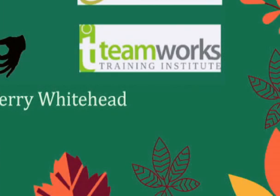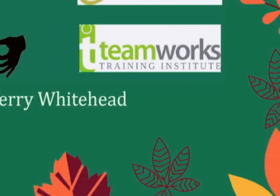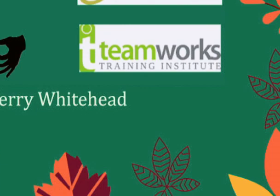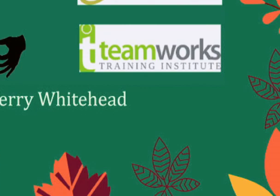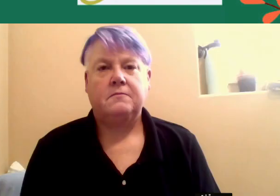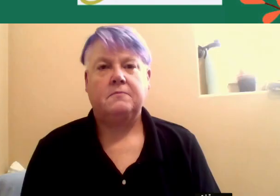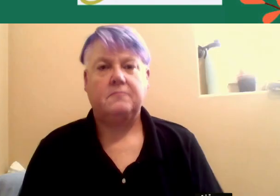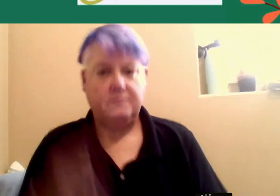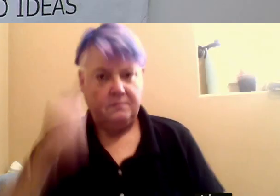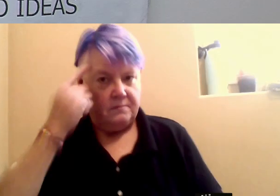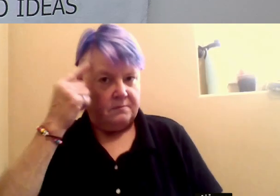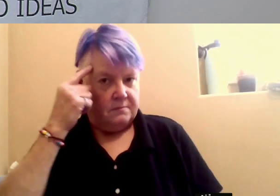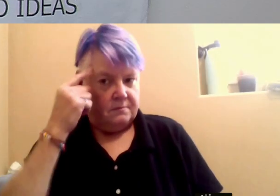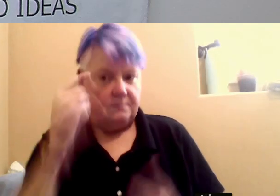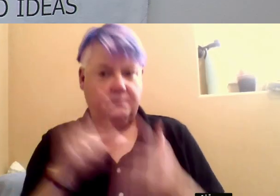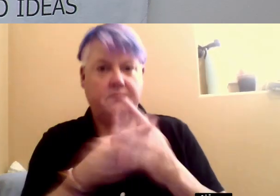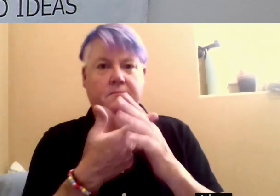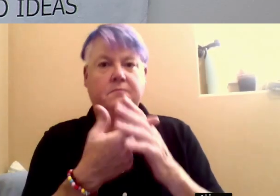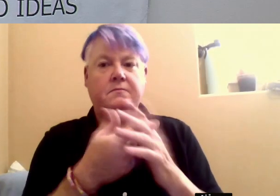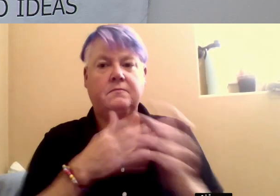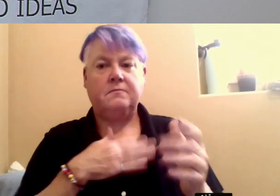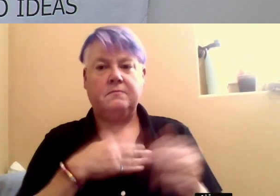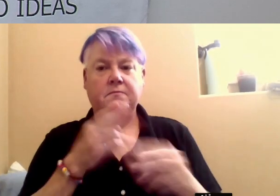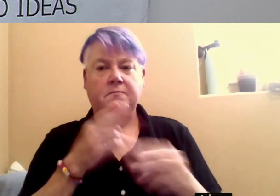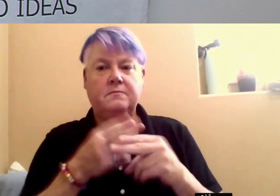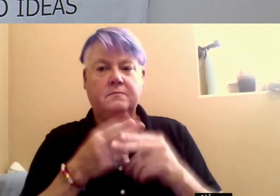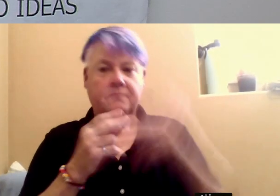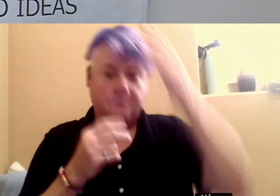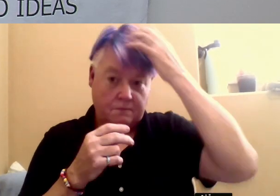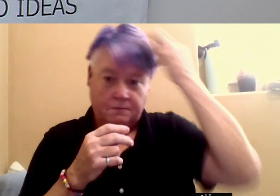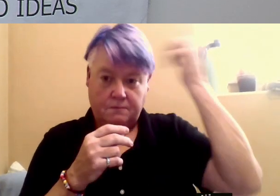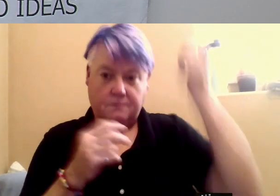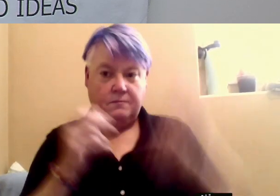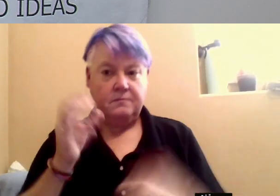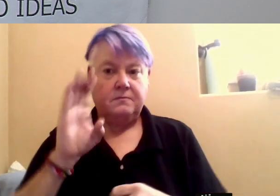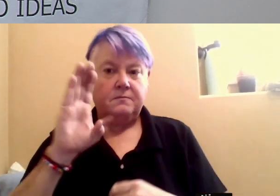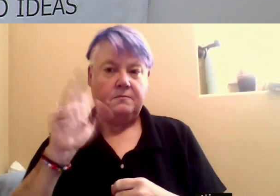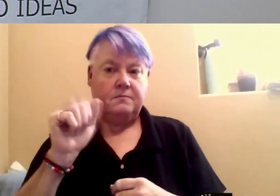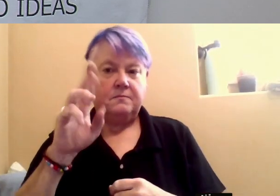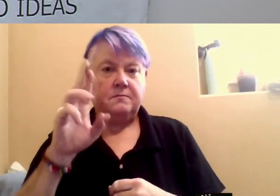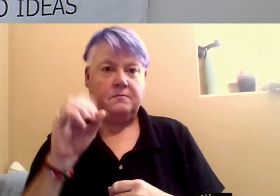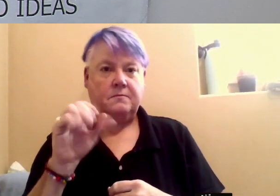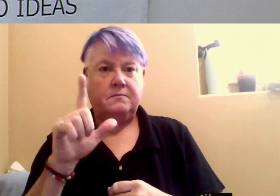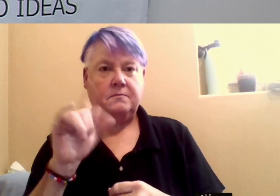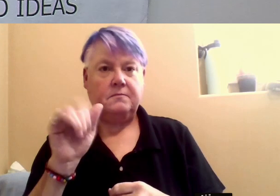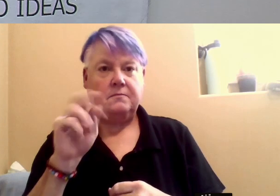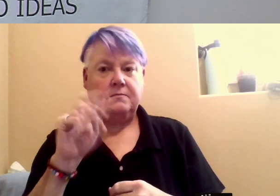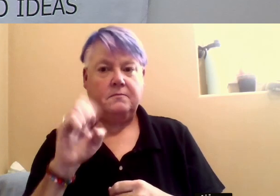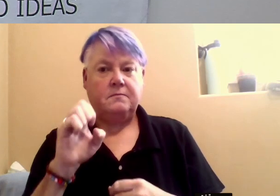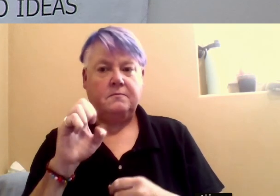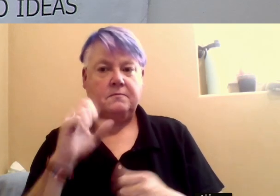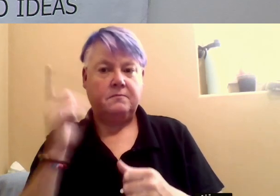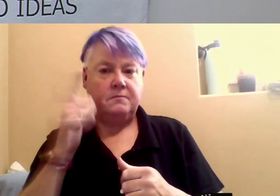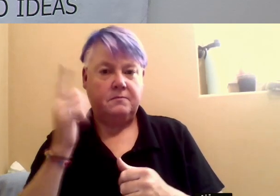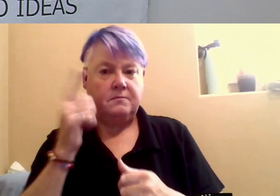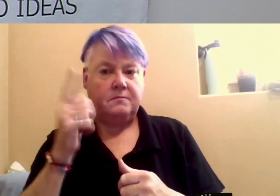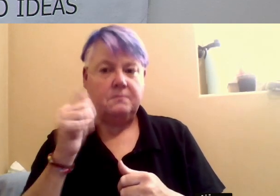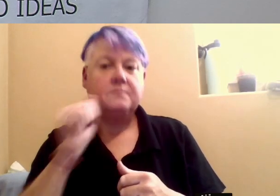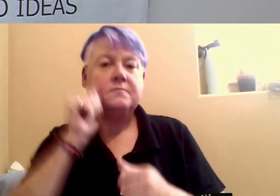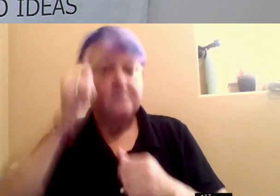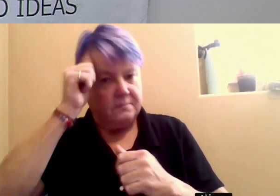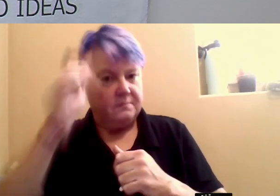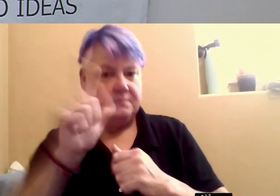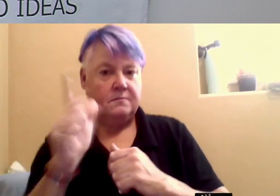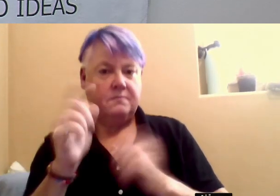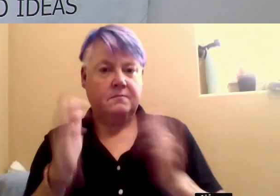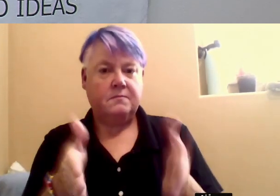Okay, I think we can get started. So my name is Caroline Moynihan, and I am one of the Adult Services Librarians at Lethbridge Public Library. Thank you so